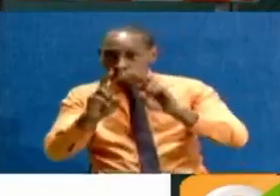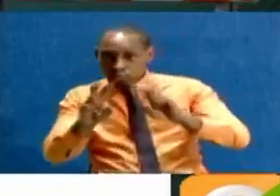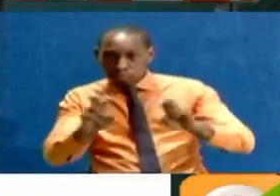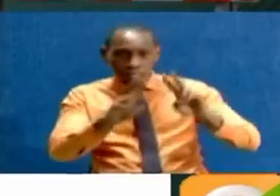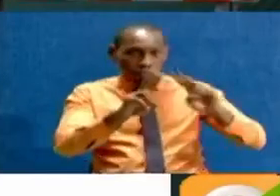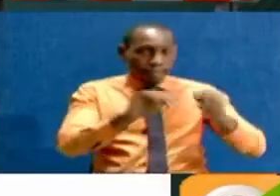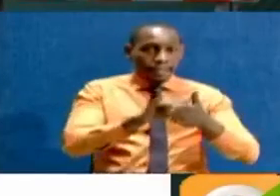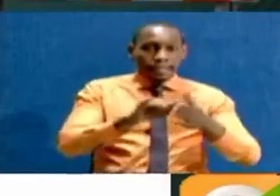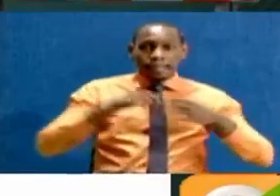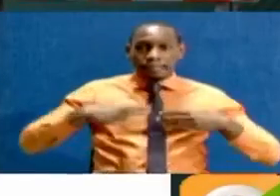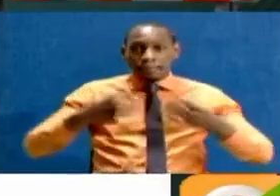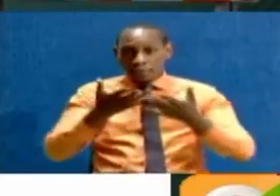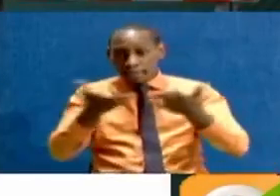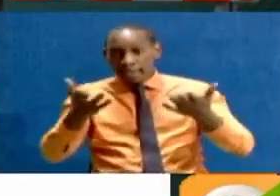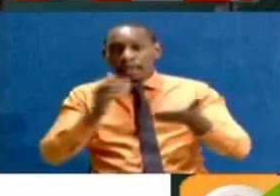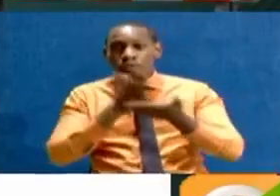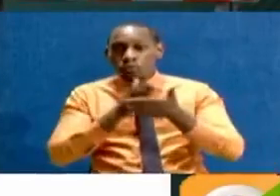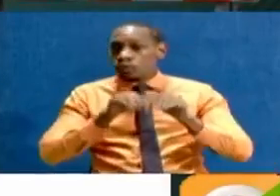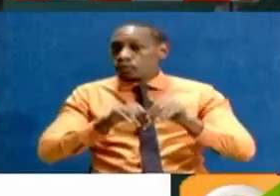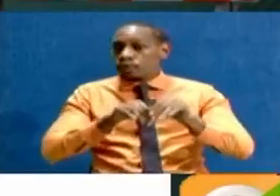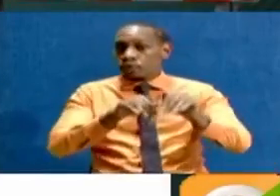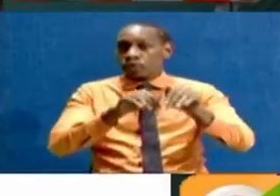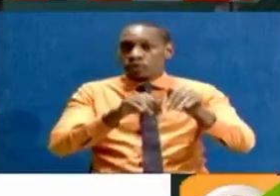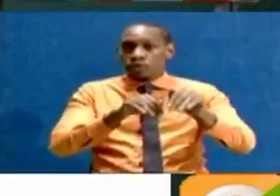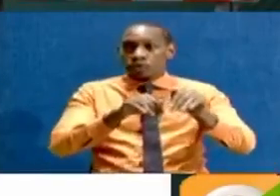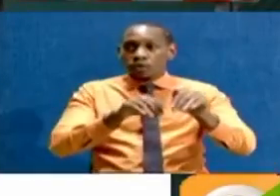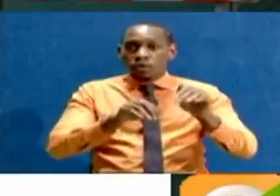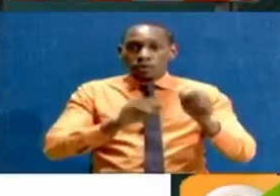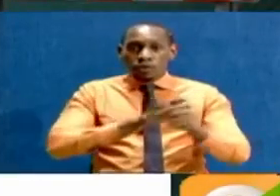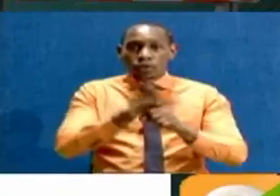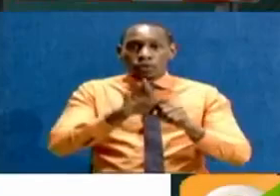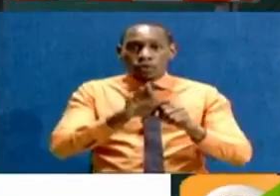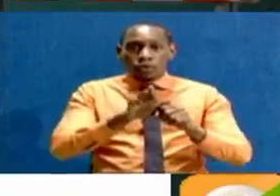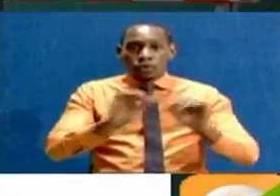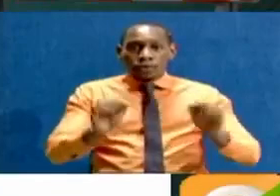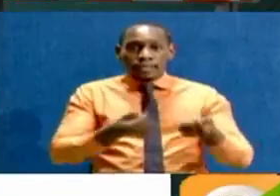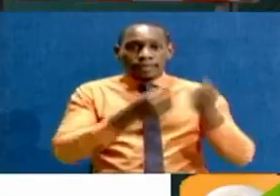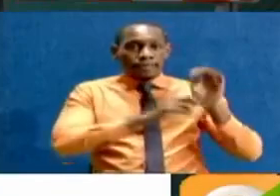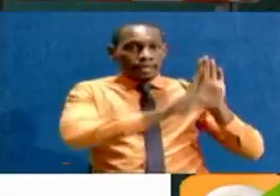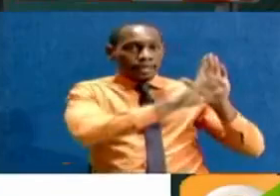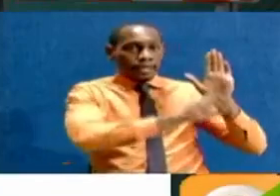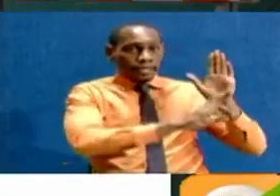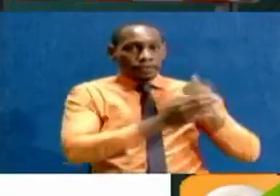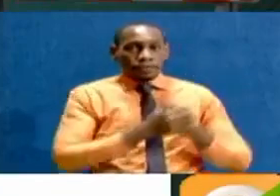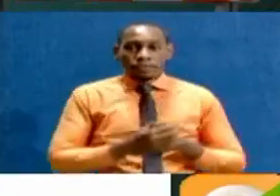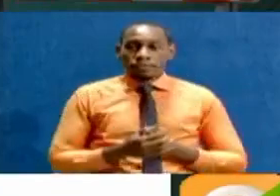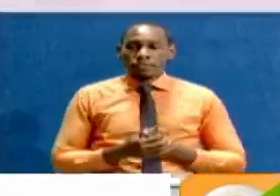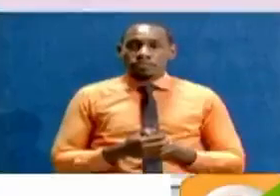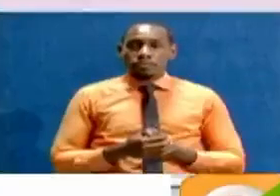to ensure members of the public adhere to the COVID-19 safety protocols.